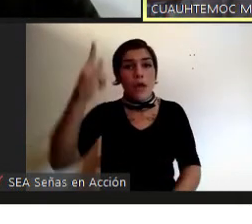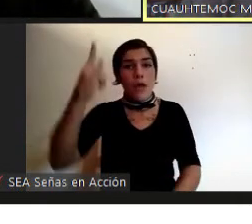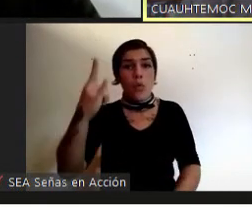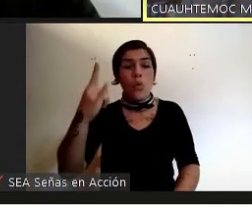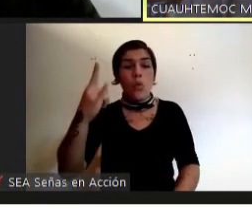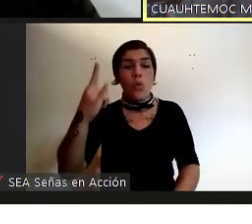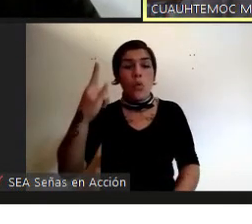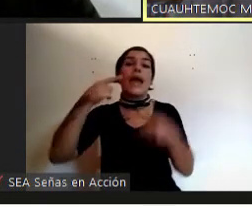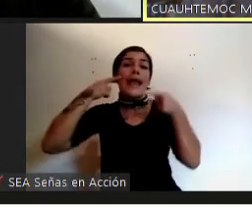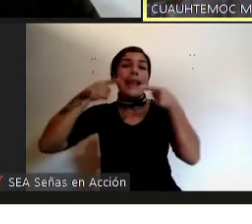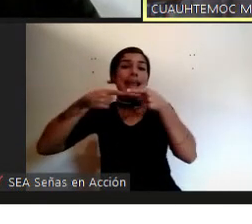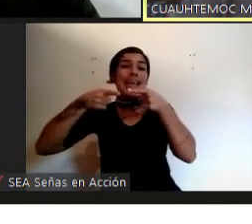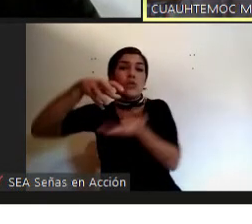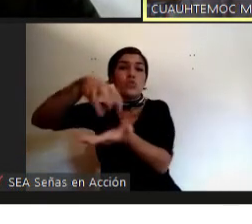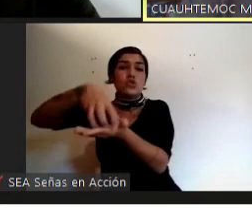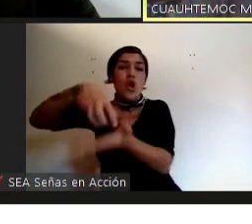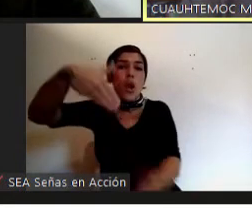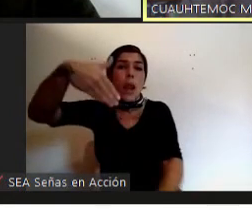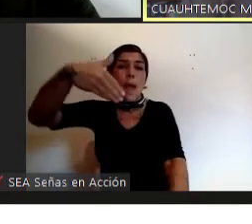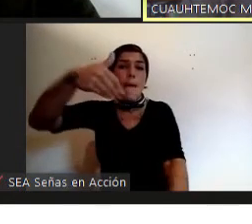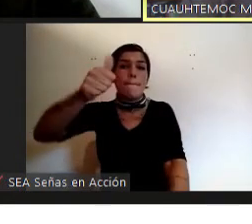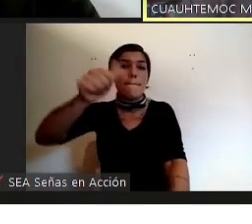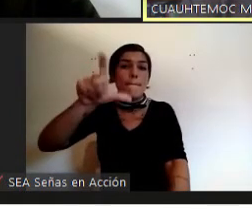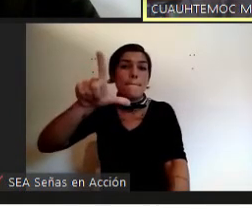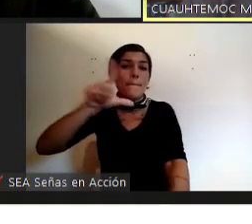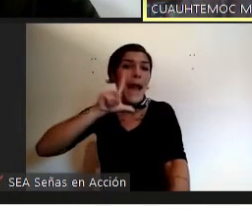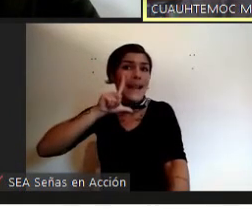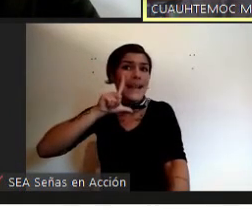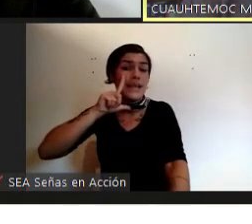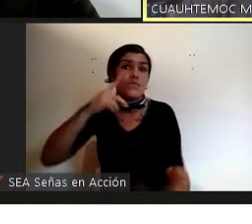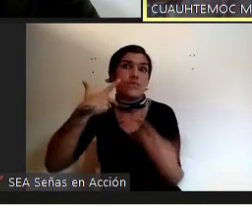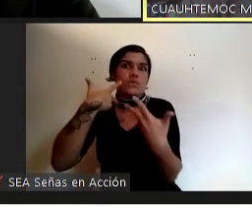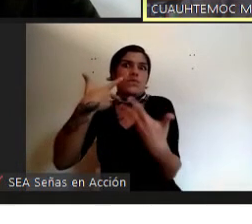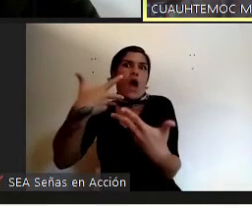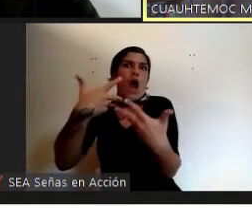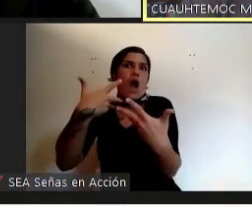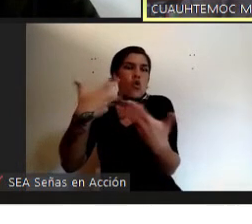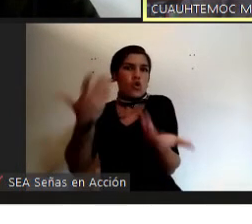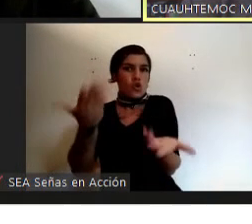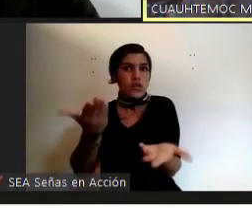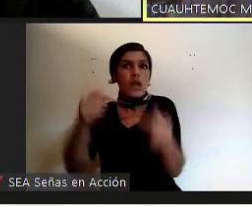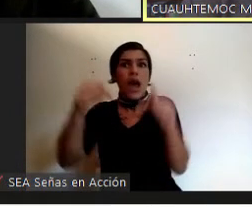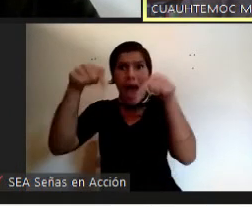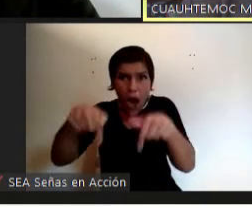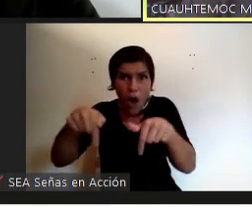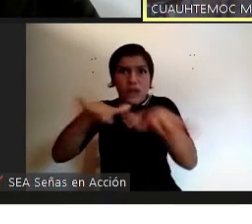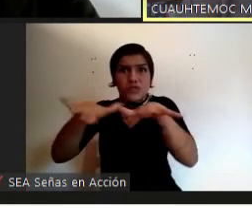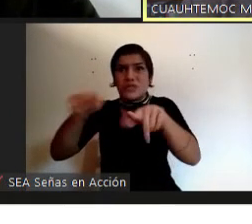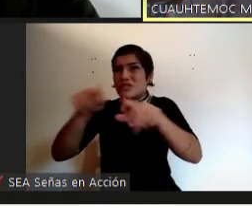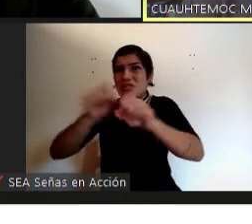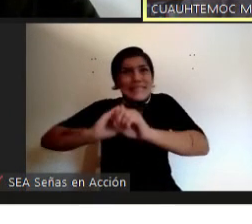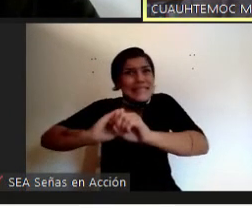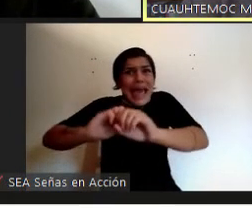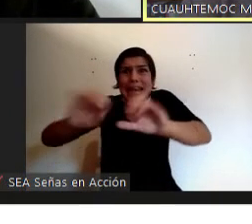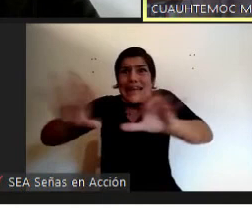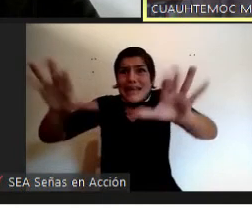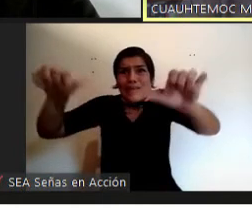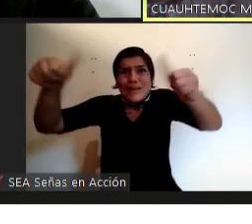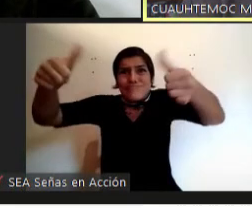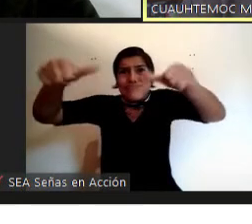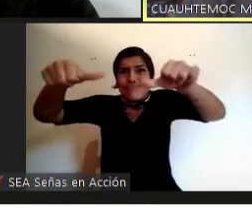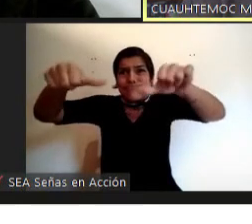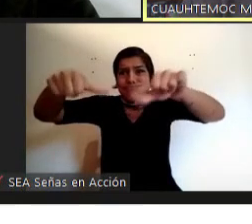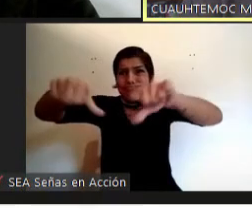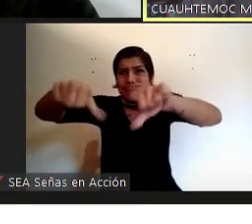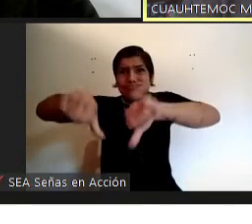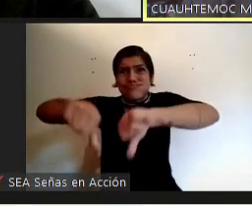important institution, is having such a dramatic crisis right now, and we are in front of a situation where there is no